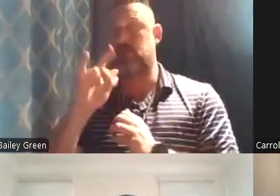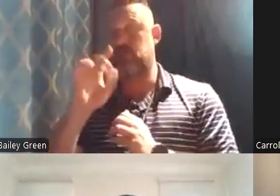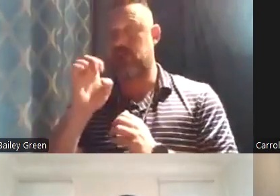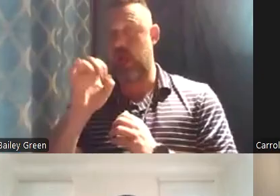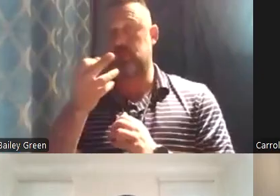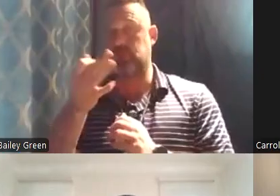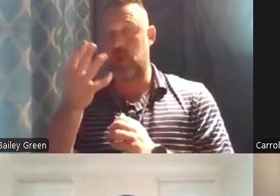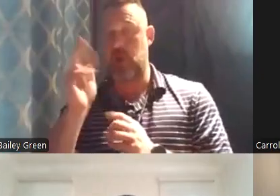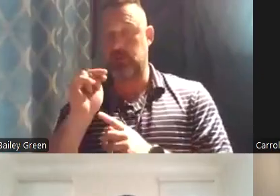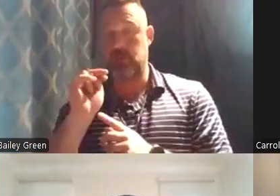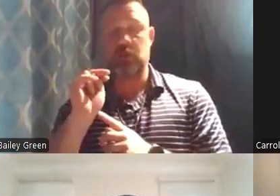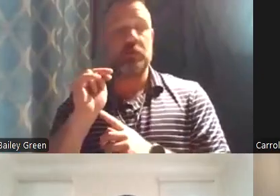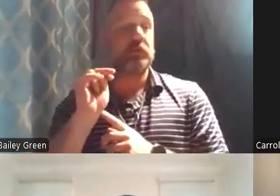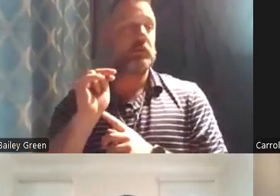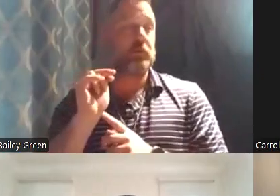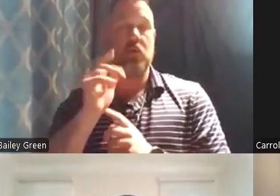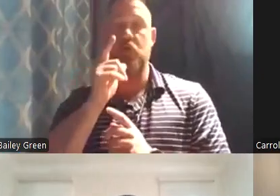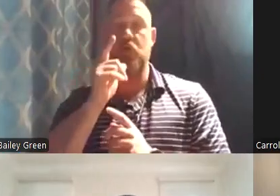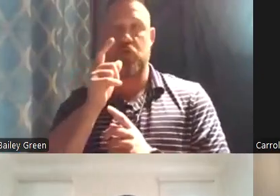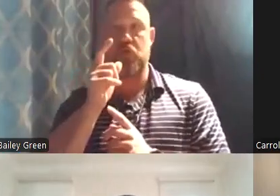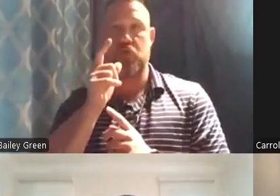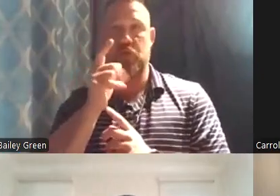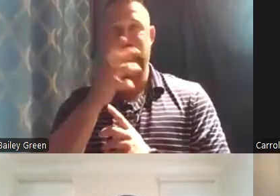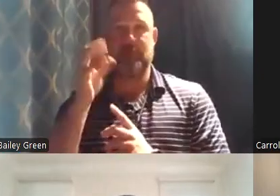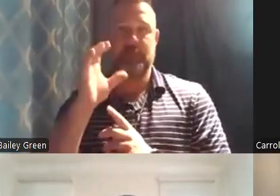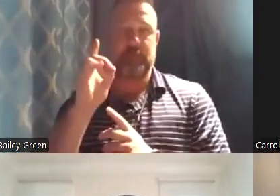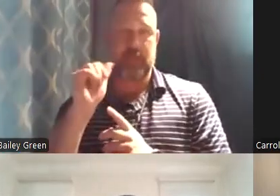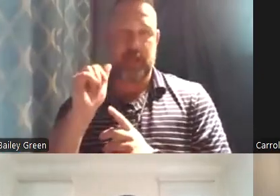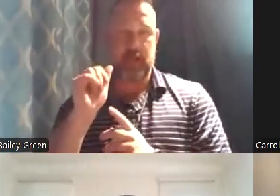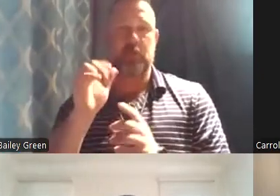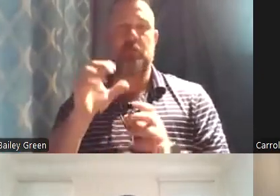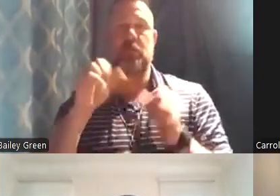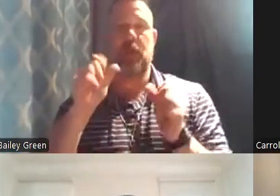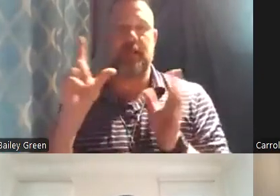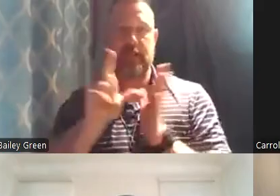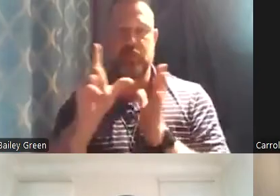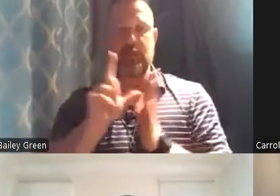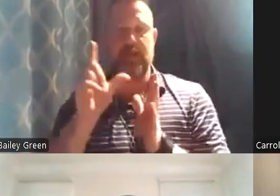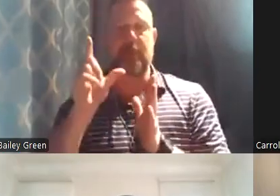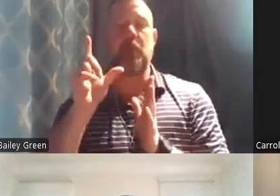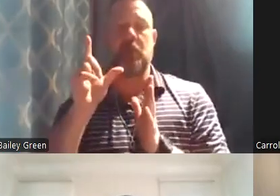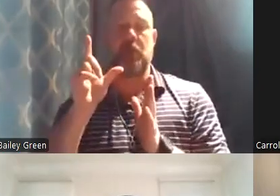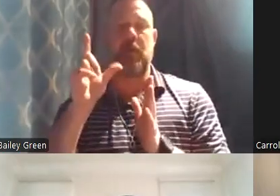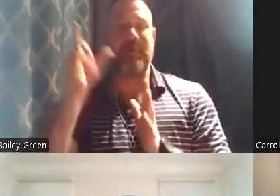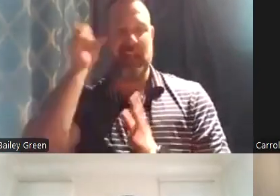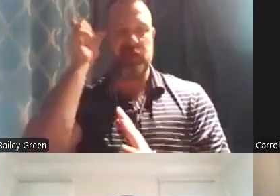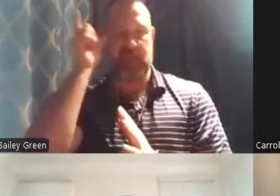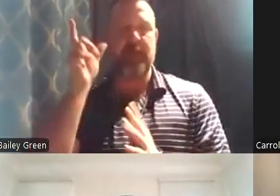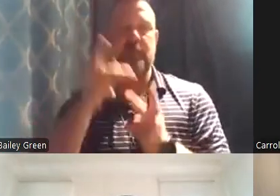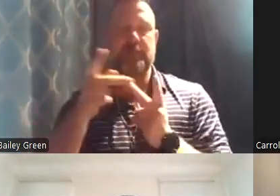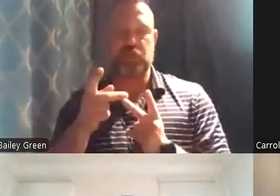Johnson, who has left CDA to take on a legislative position with a